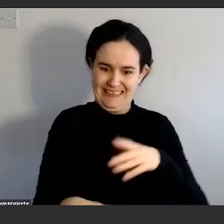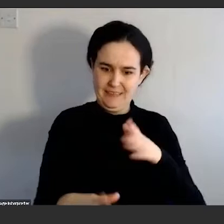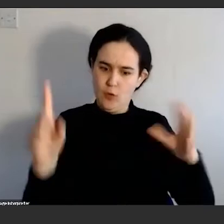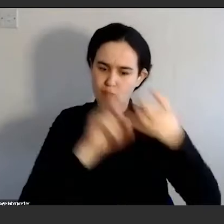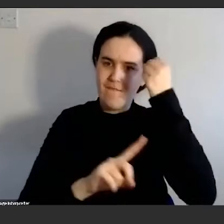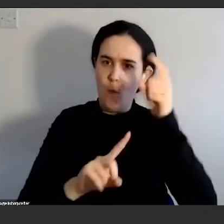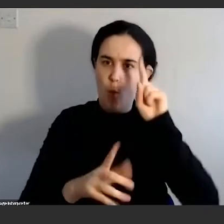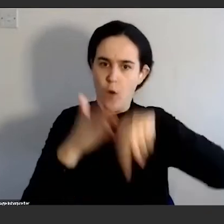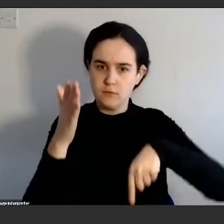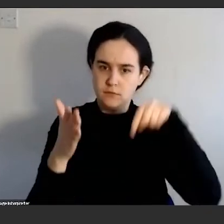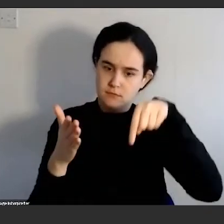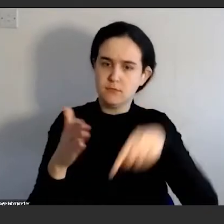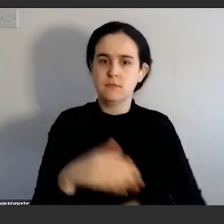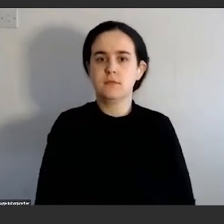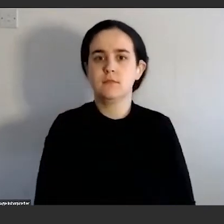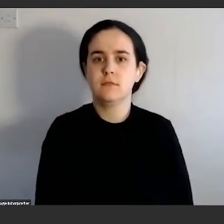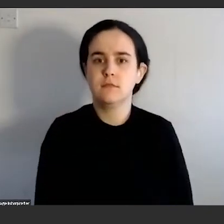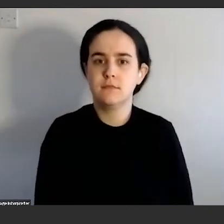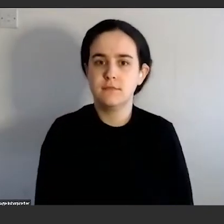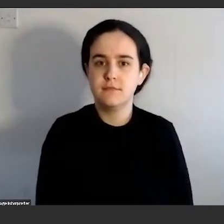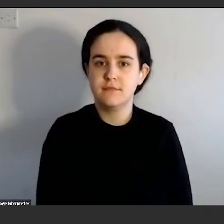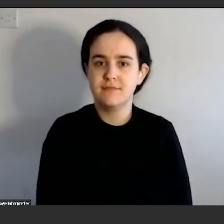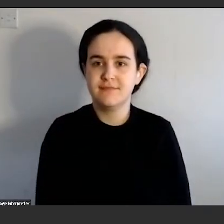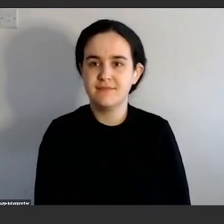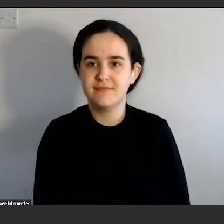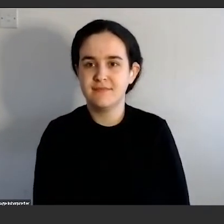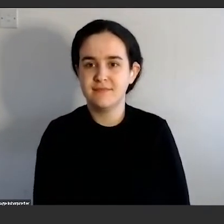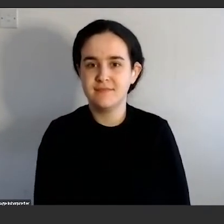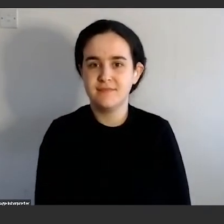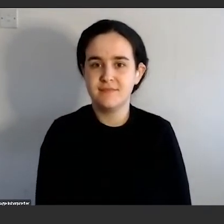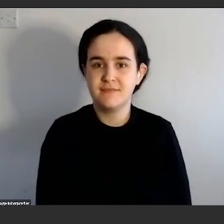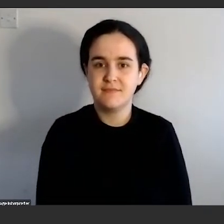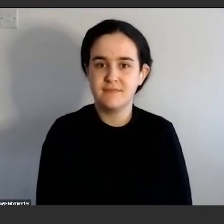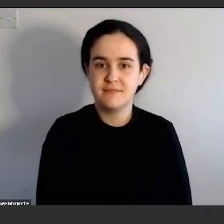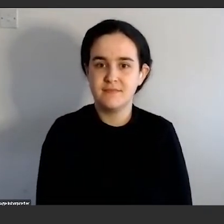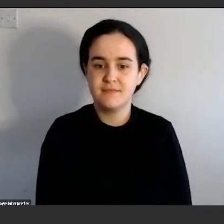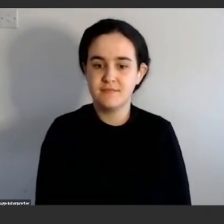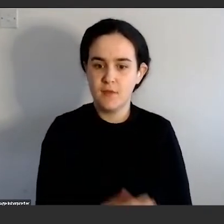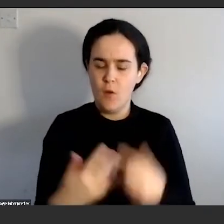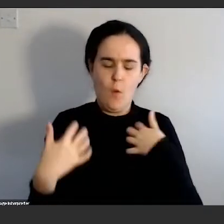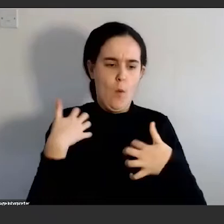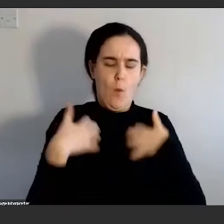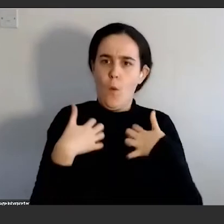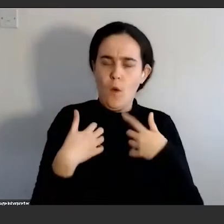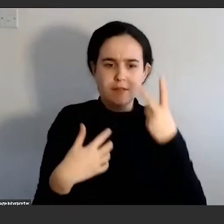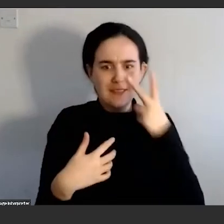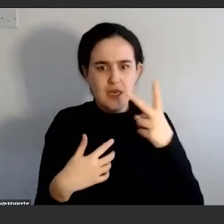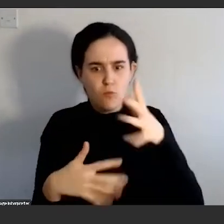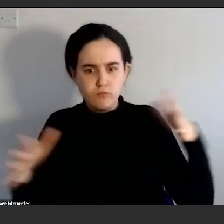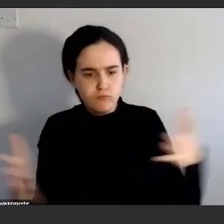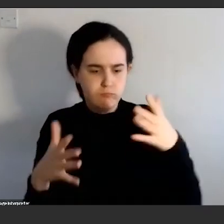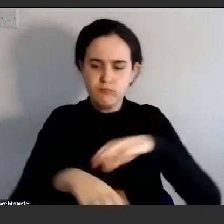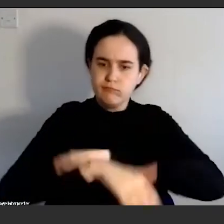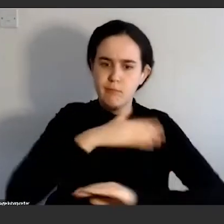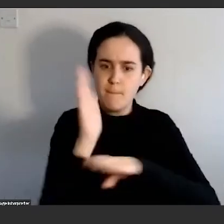the whole meeting, because each one of you, I could listen to you for an hour. So Ashura, please introduce yourself to our meeting.